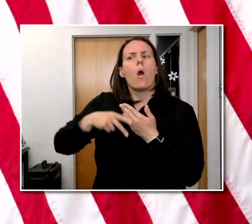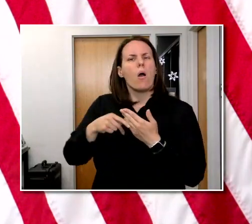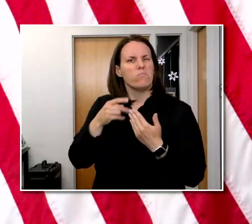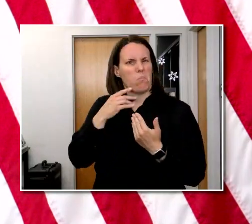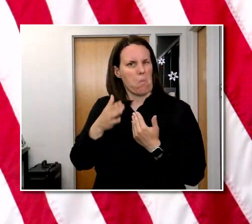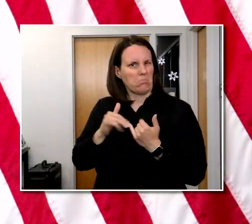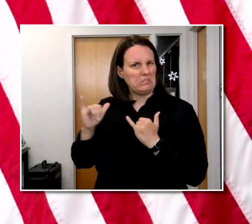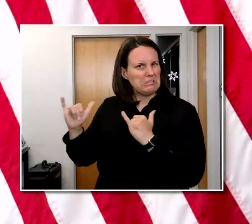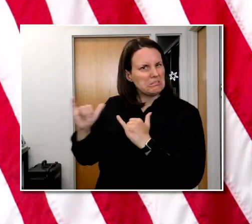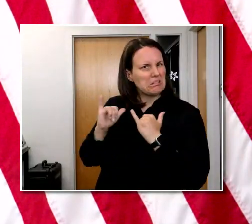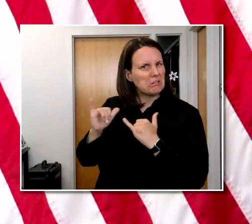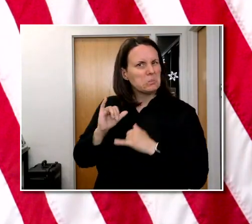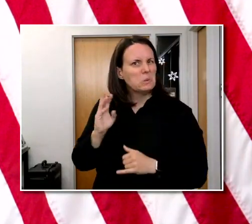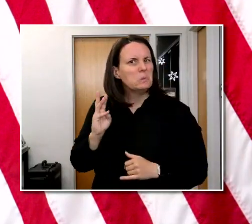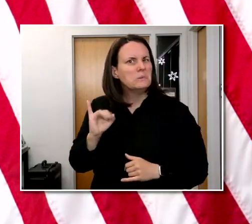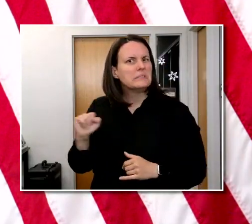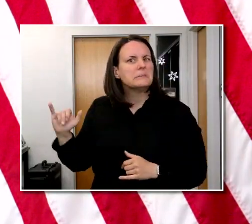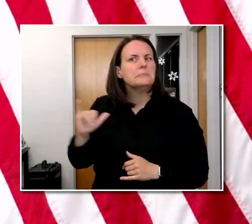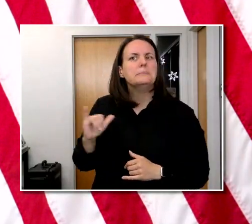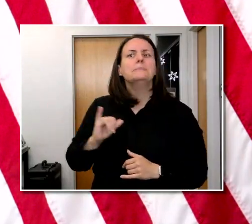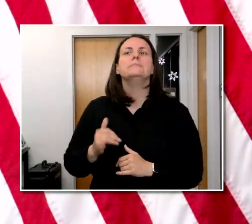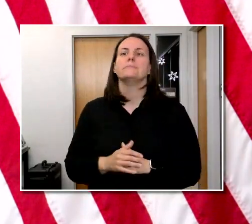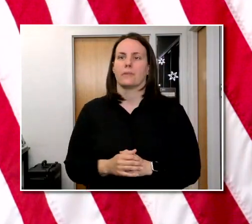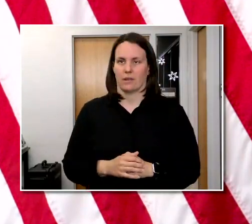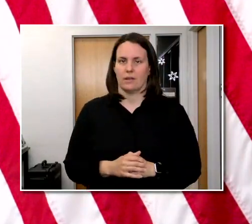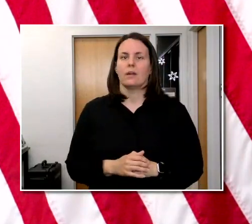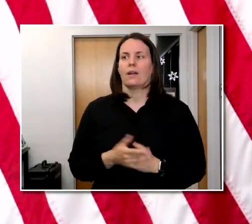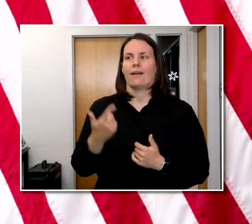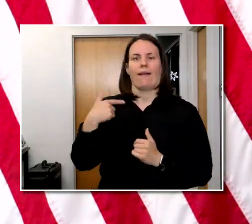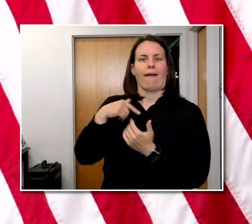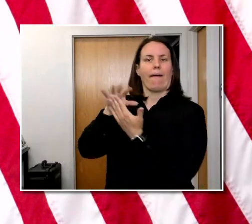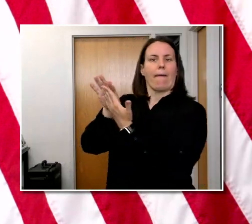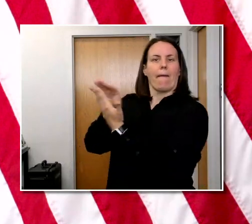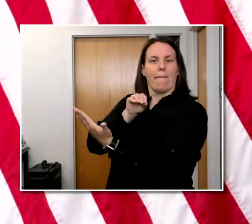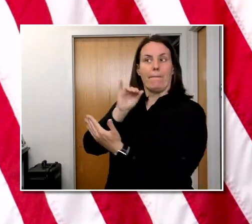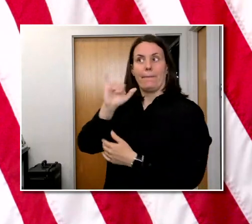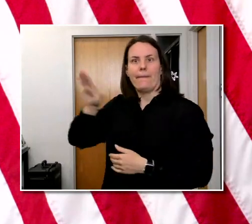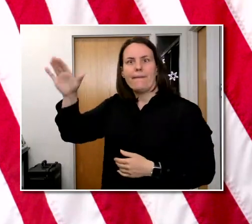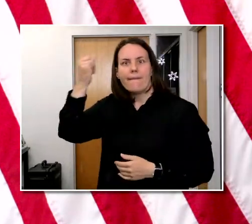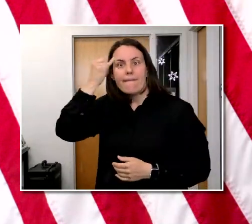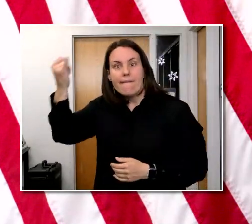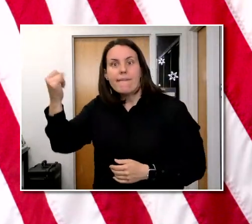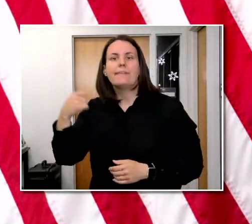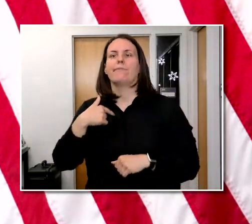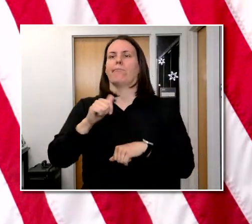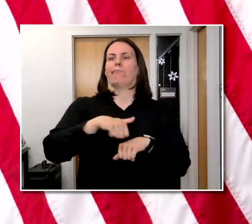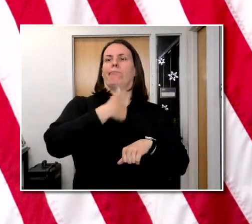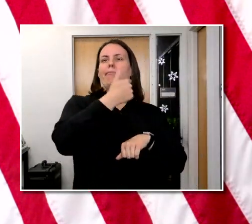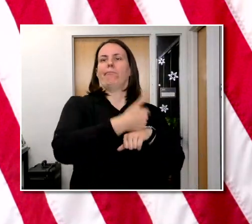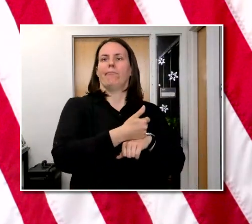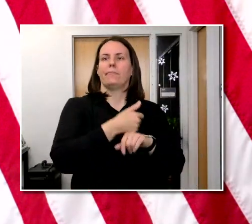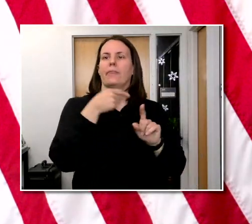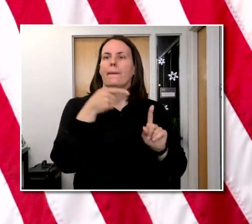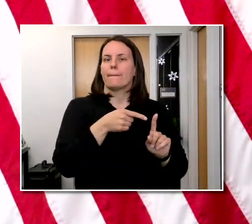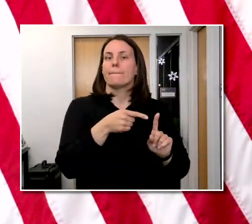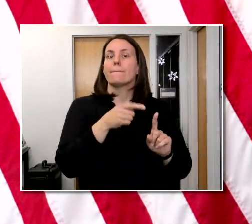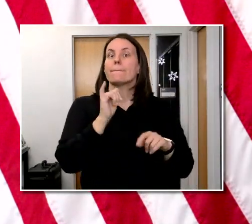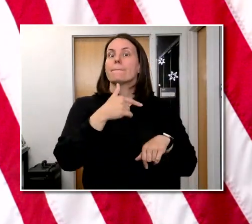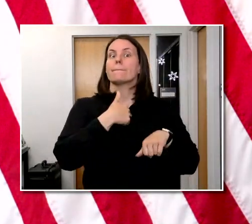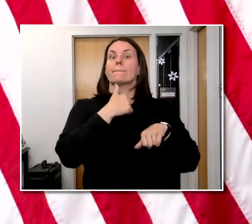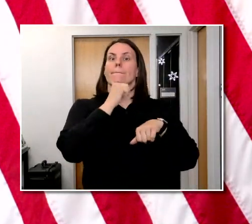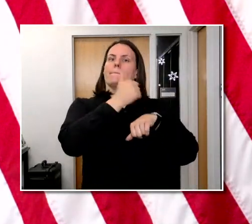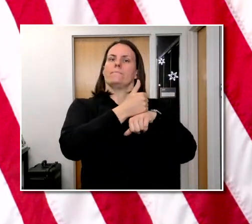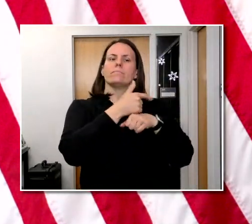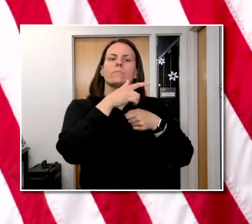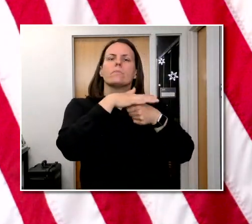wisdom to replicate here in Wisconsin is setting up an online map of testing sites throughout the state, and